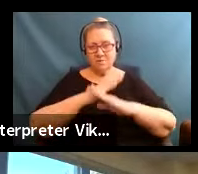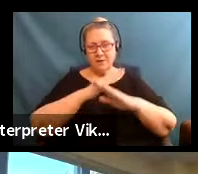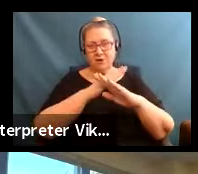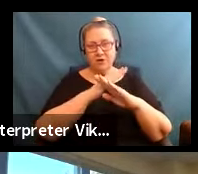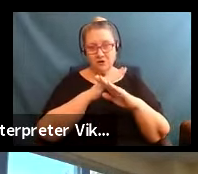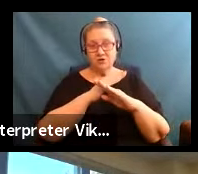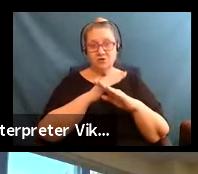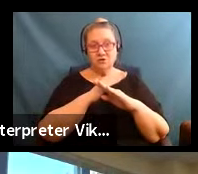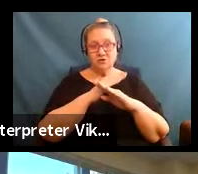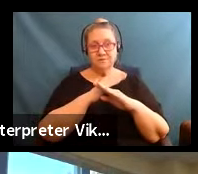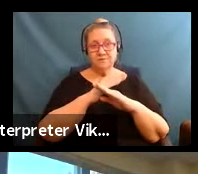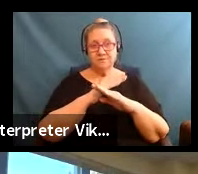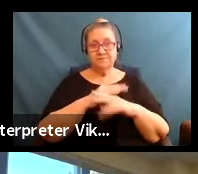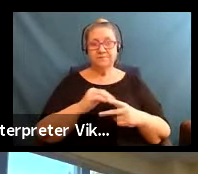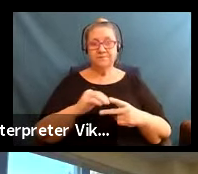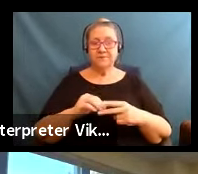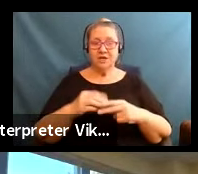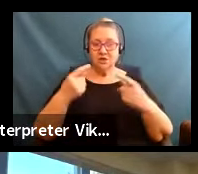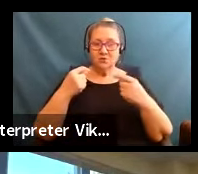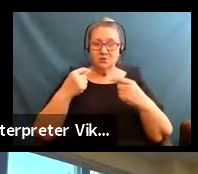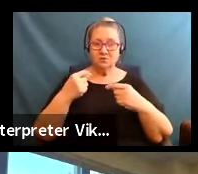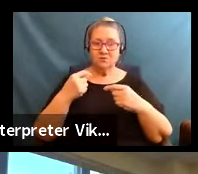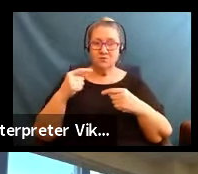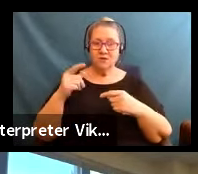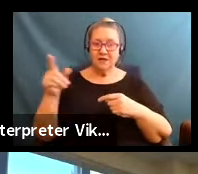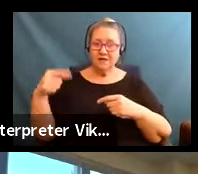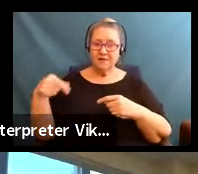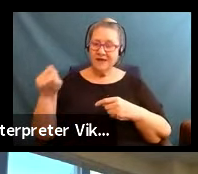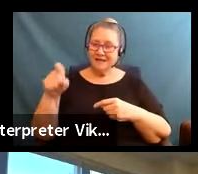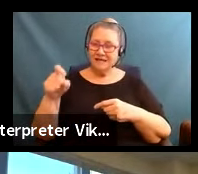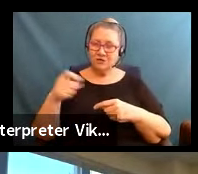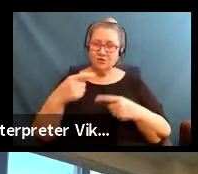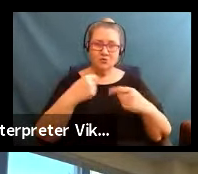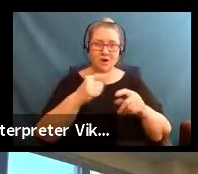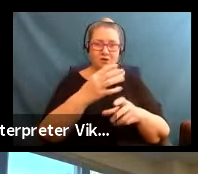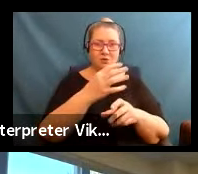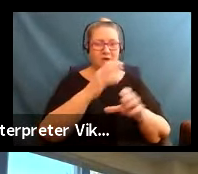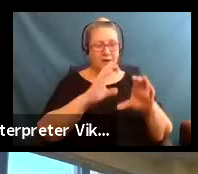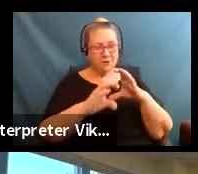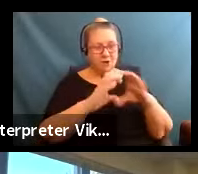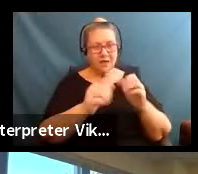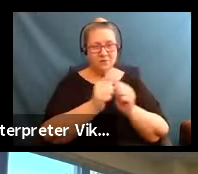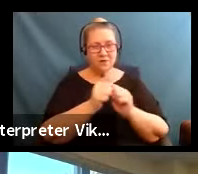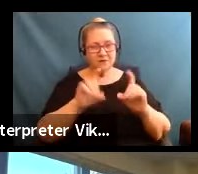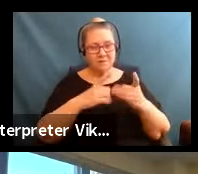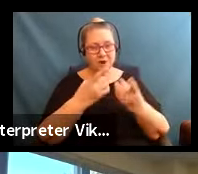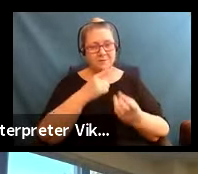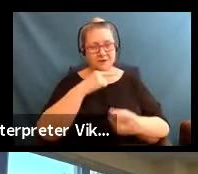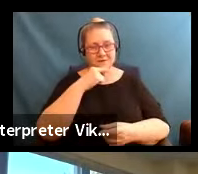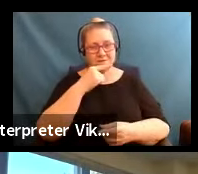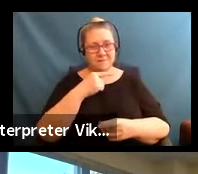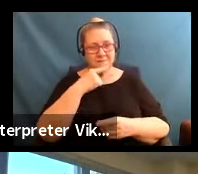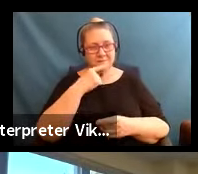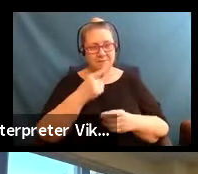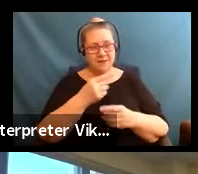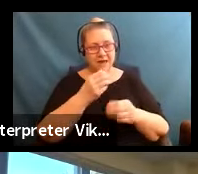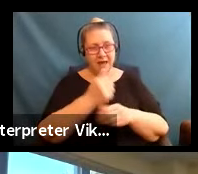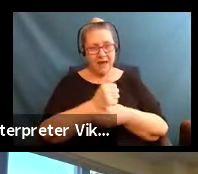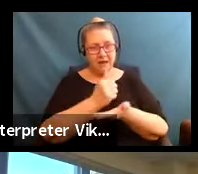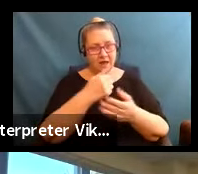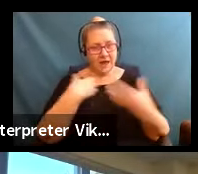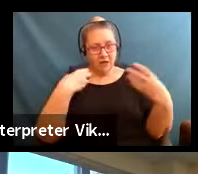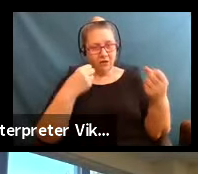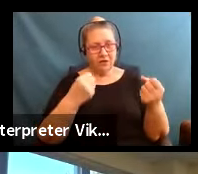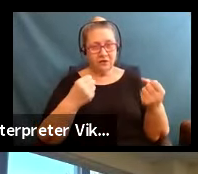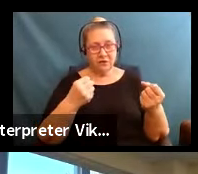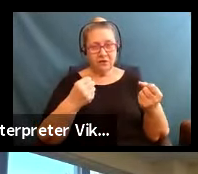barriers, trying to let them try to secure or communicate with the Department of Public Health in a lot of these communities. Some of